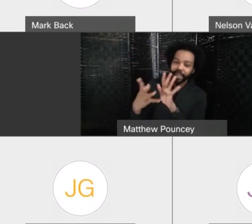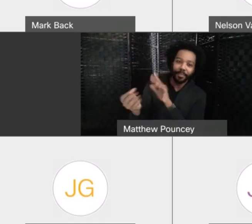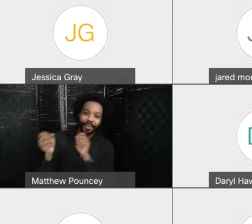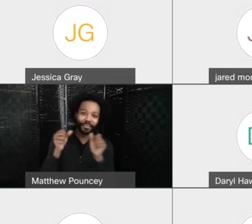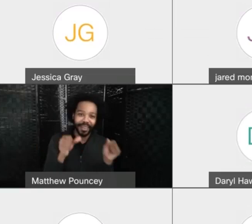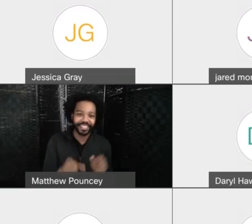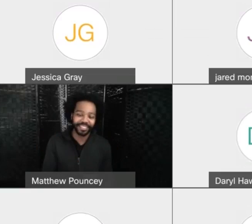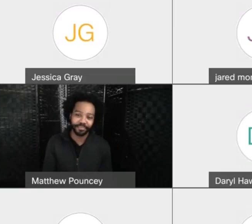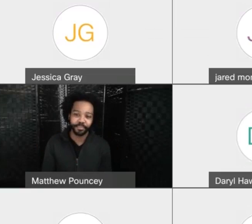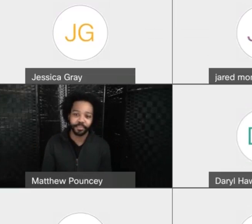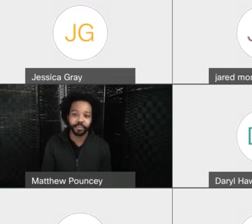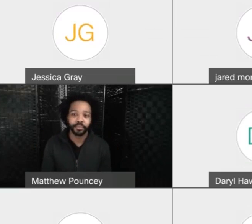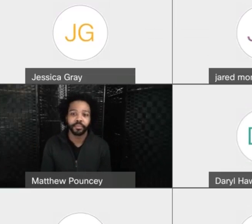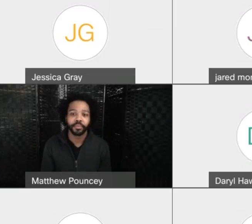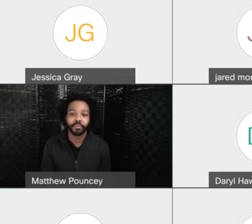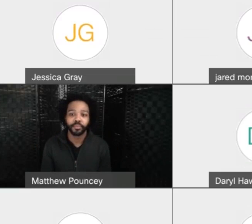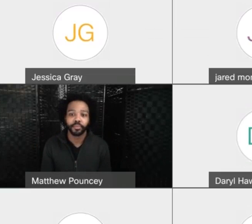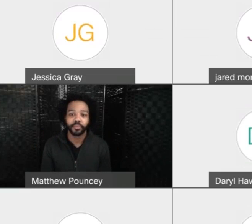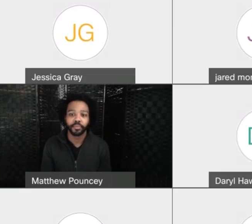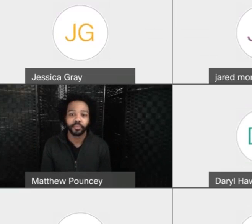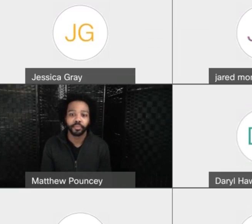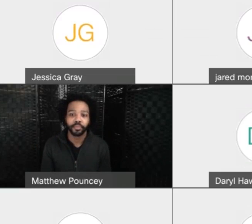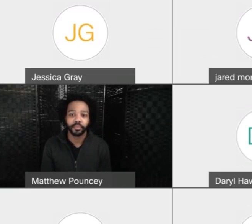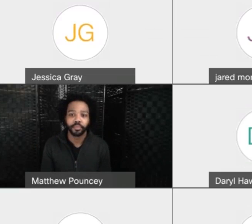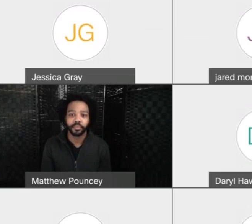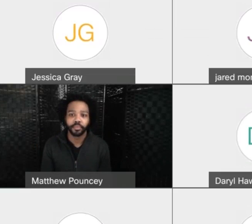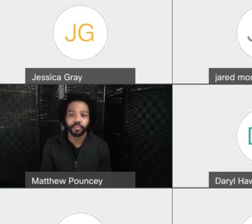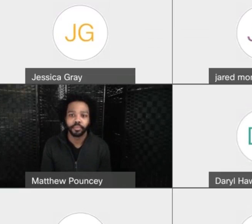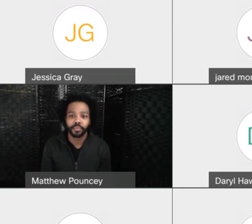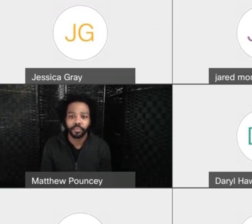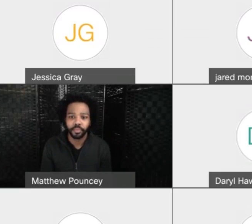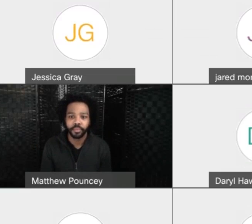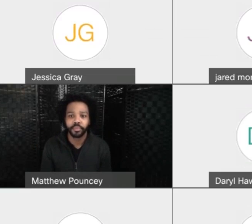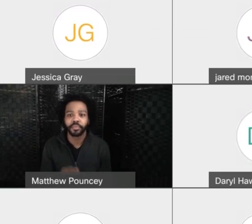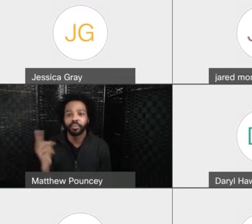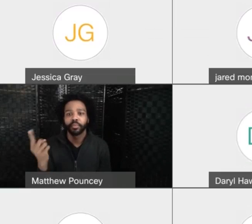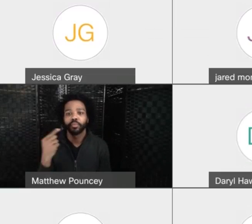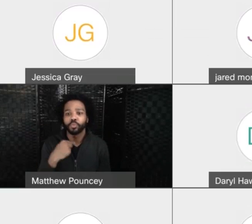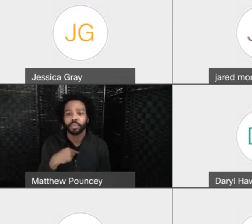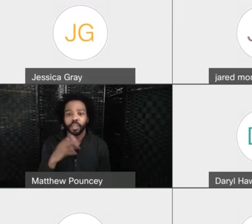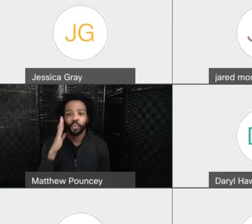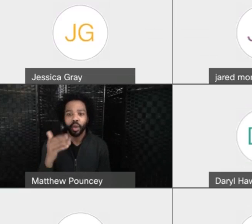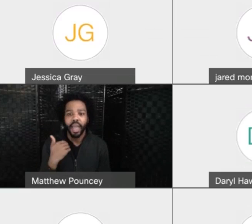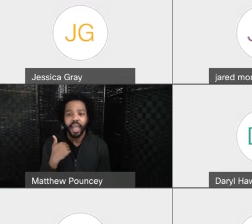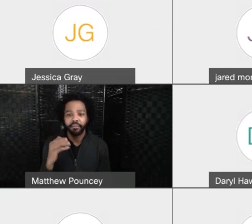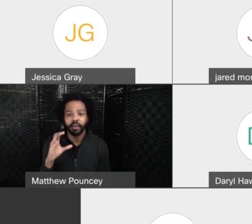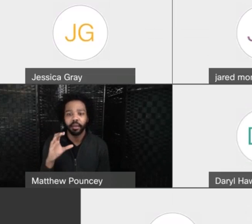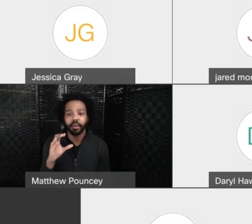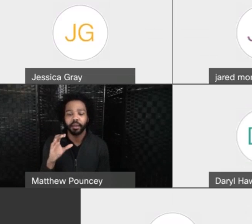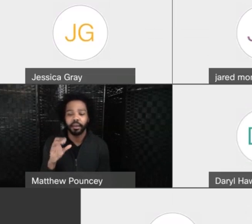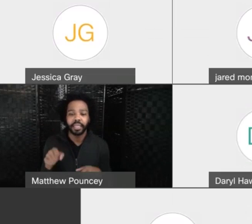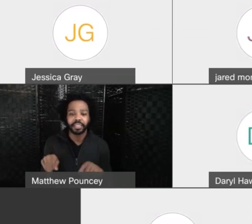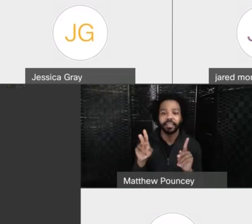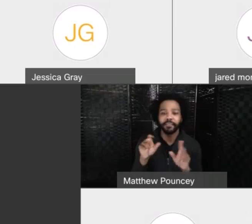You have a question. I've been told there will be consent forms. Question on